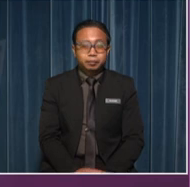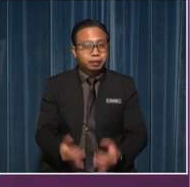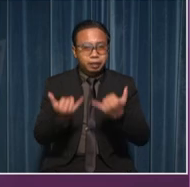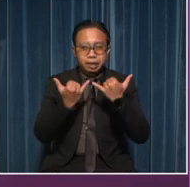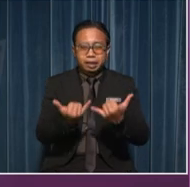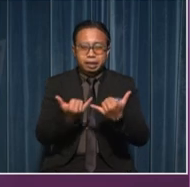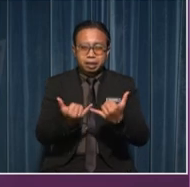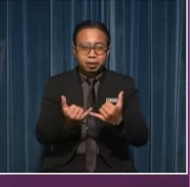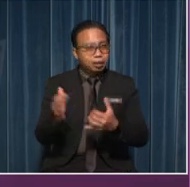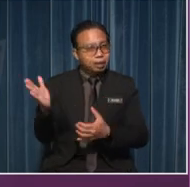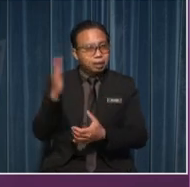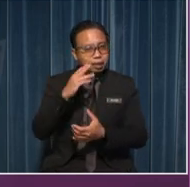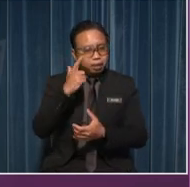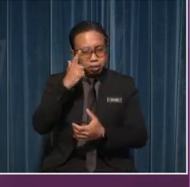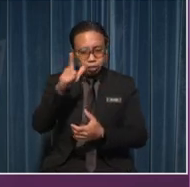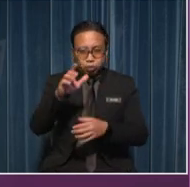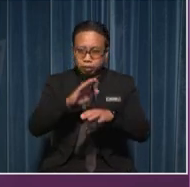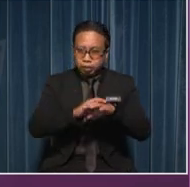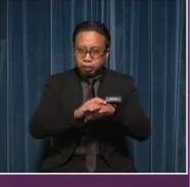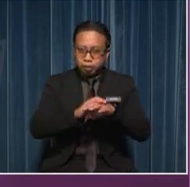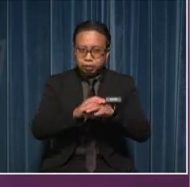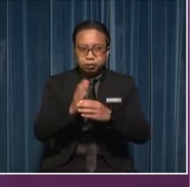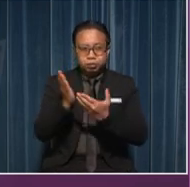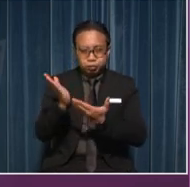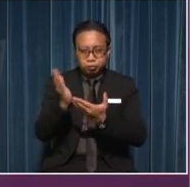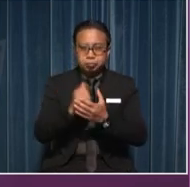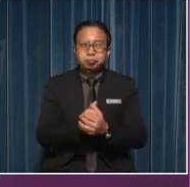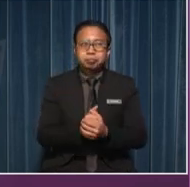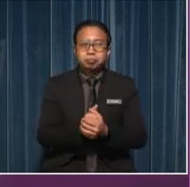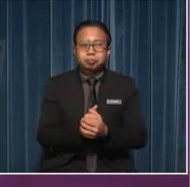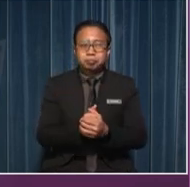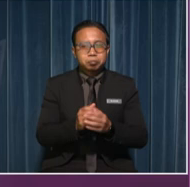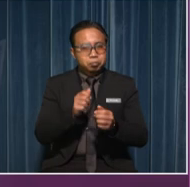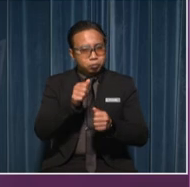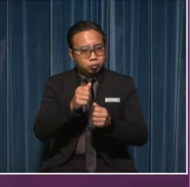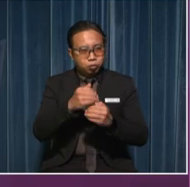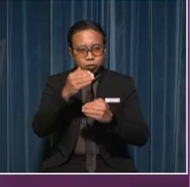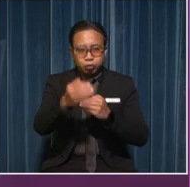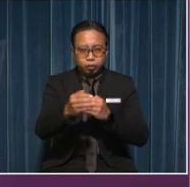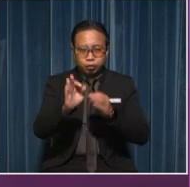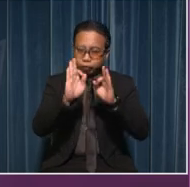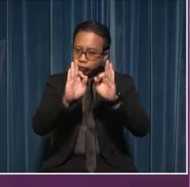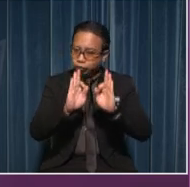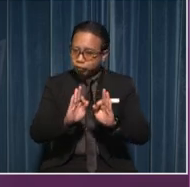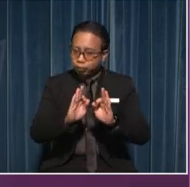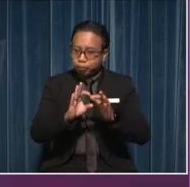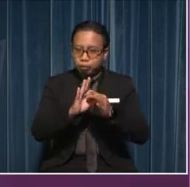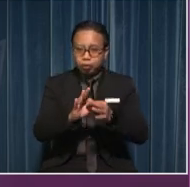Now, let's take a look at the screen. The following are the forms of